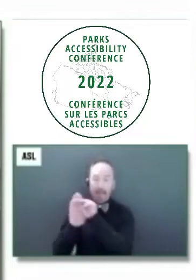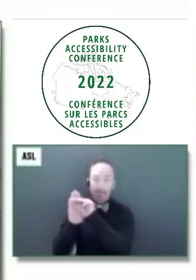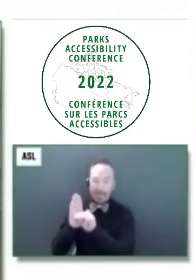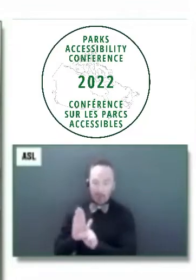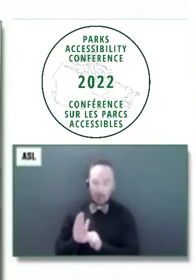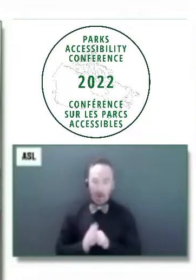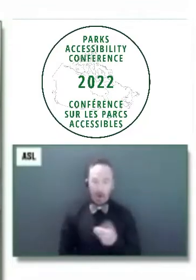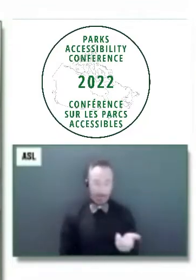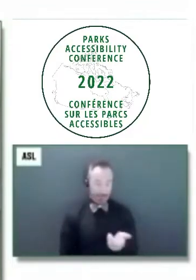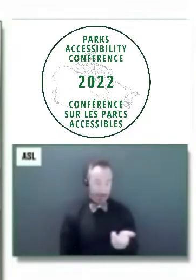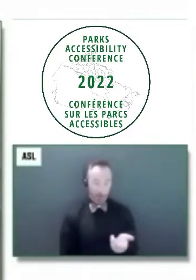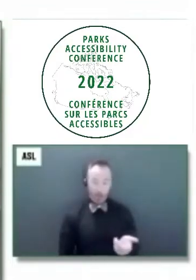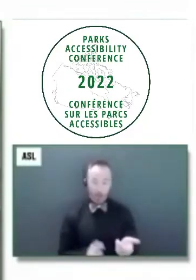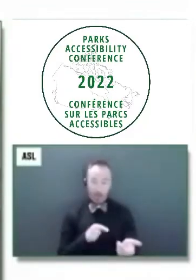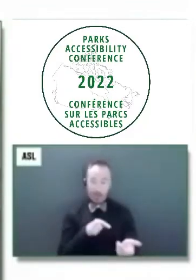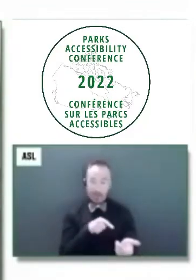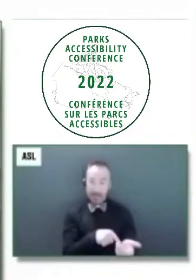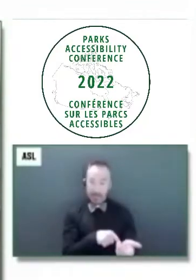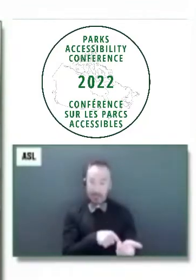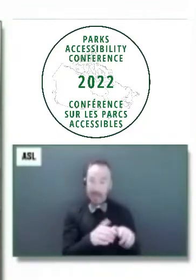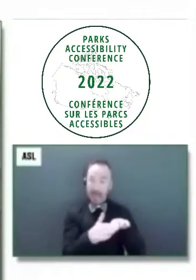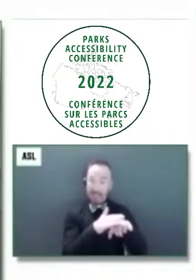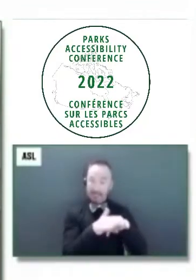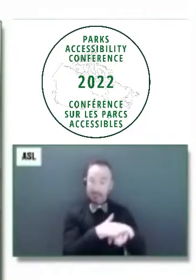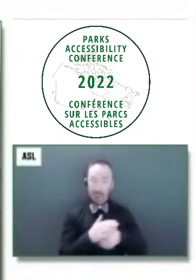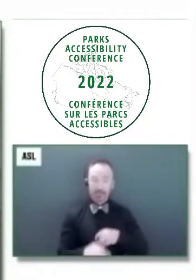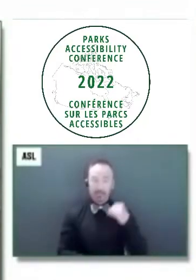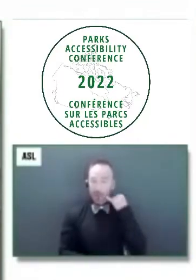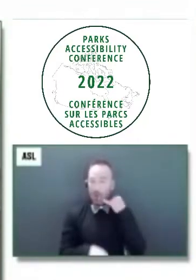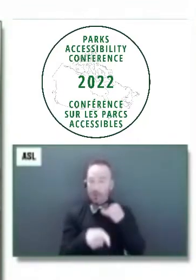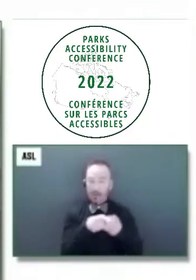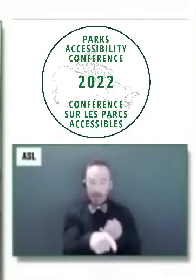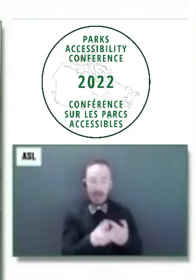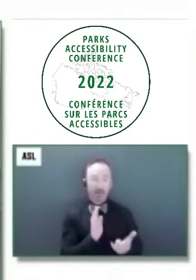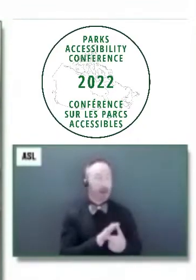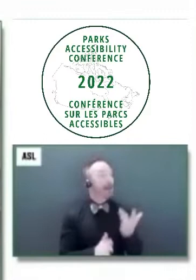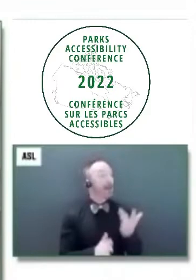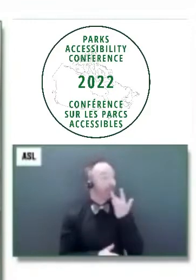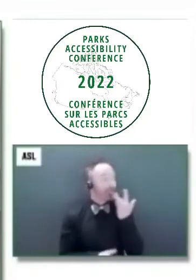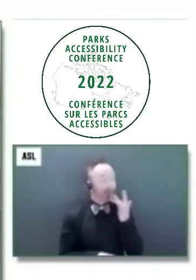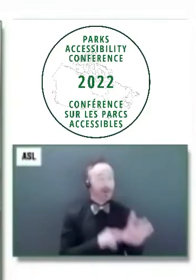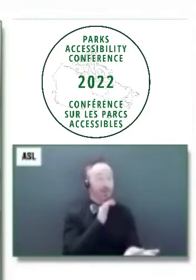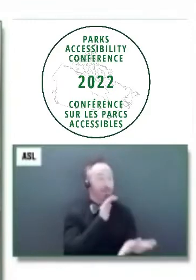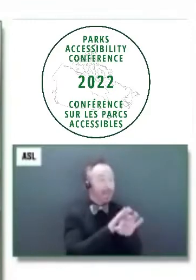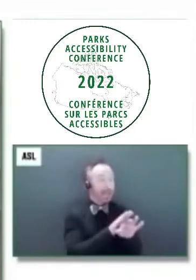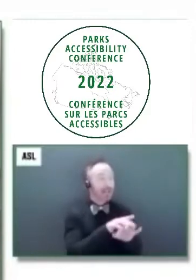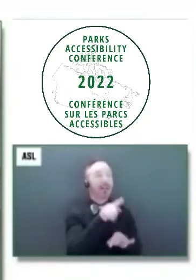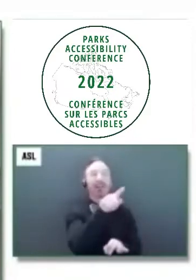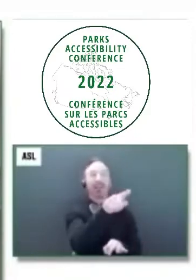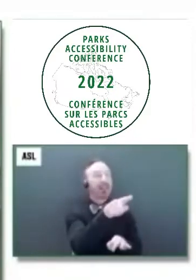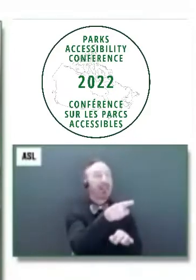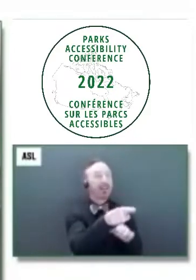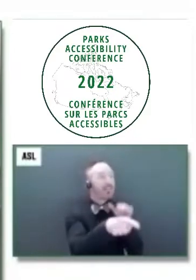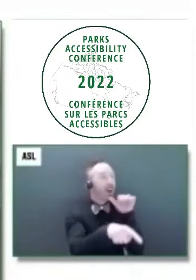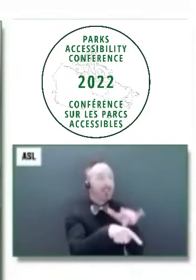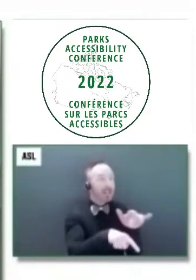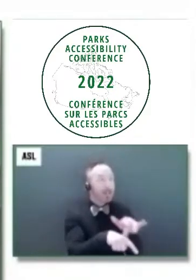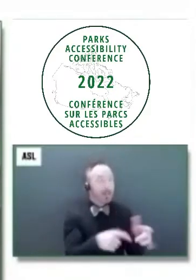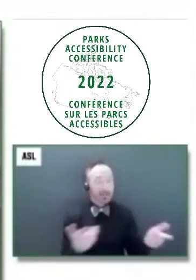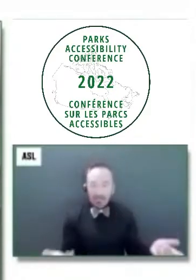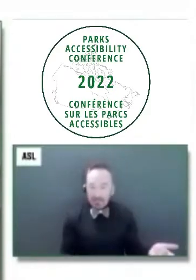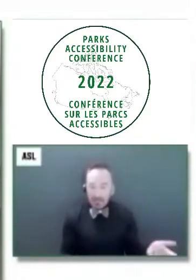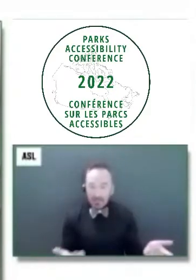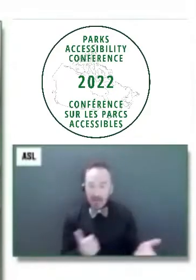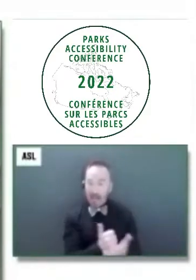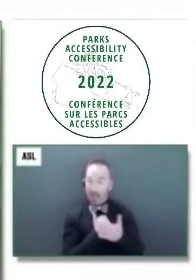menu if items on it are not available and there's no notice of that? It's not very usable then, is it? Those of us who work in the accessibility and